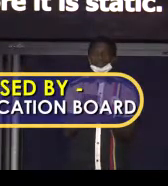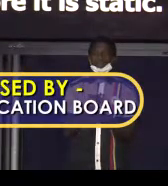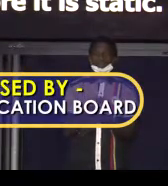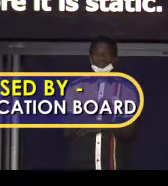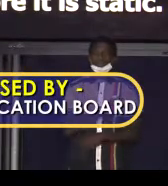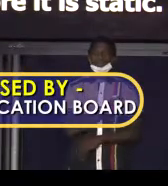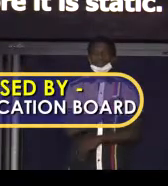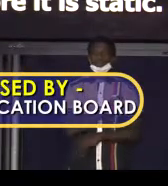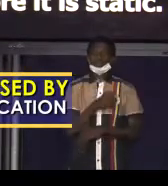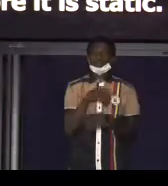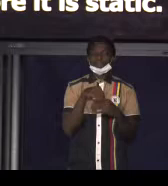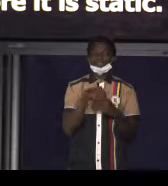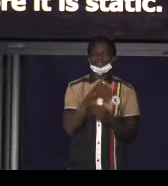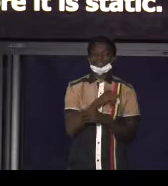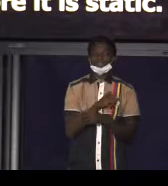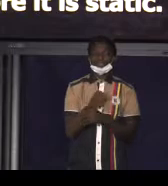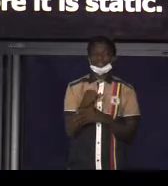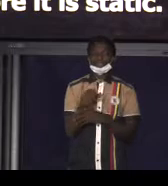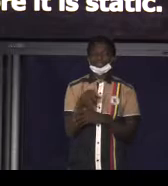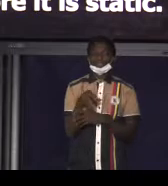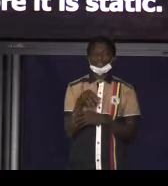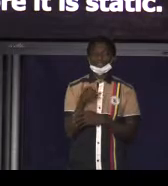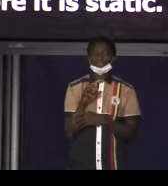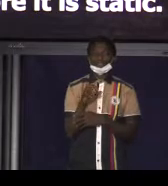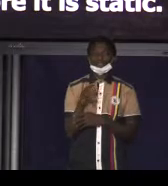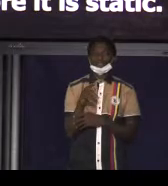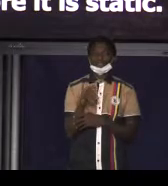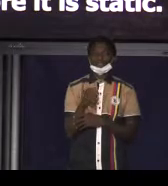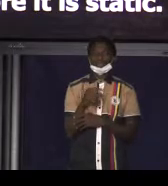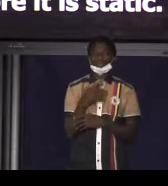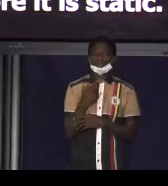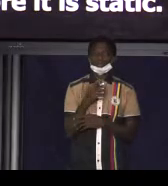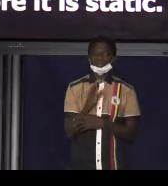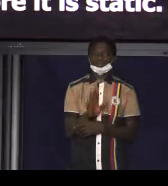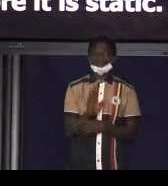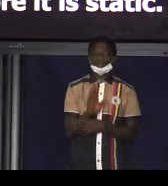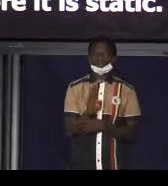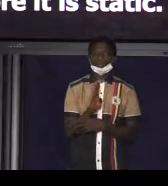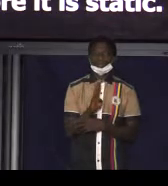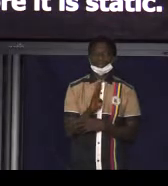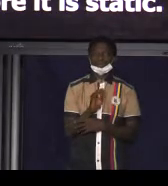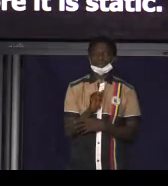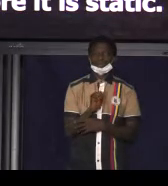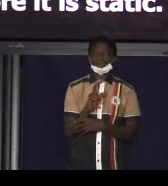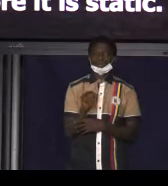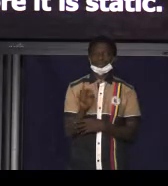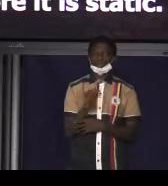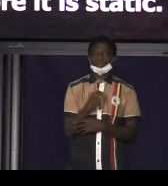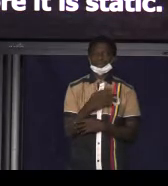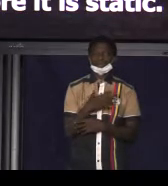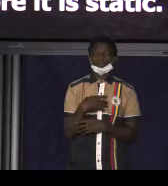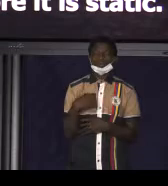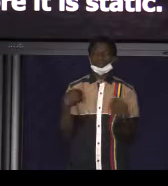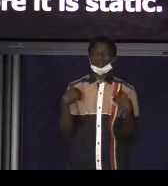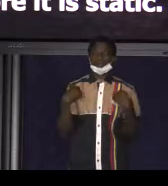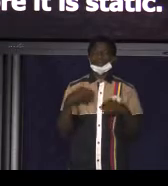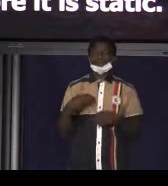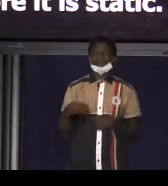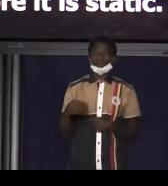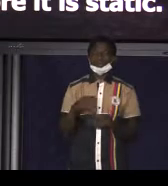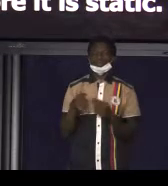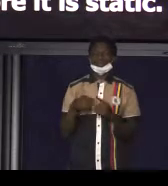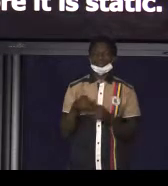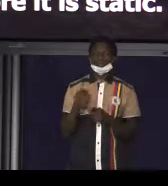flow of current in a circuit, because your balloon and your clothing materials, when rubbed